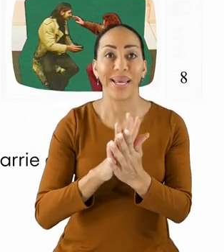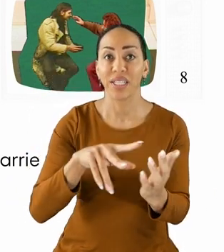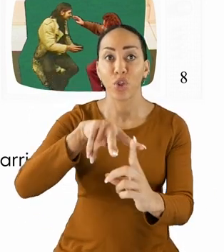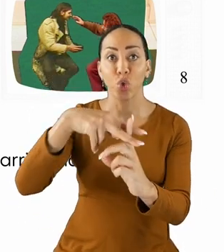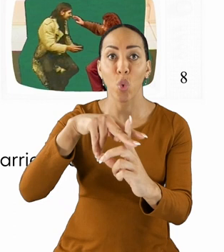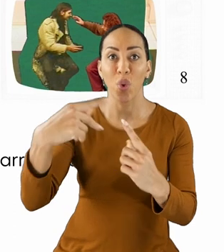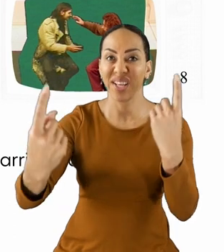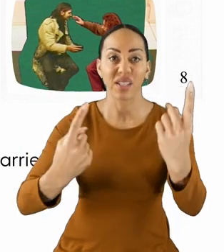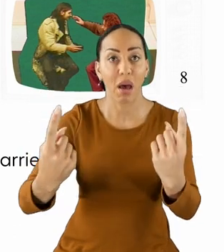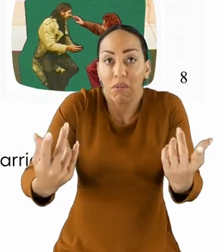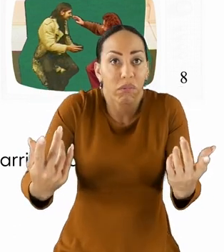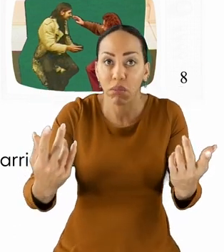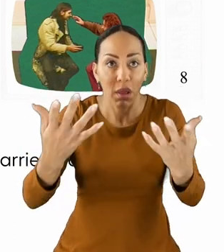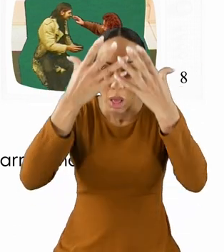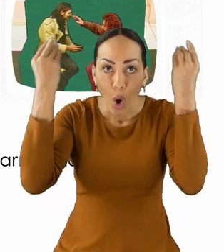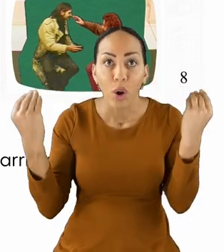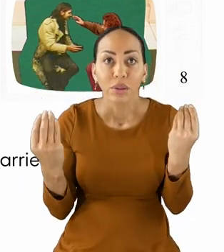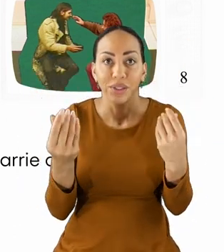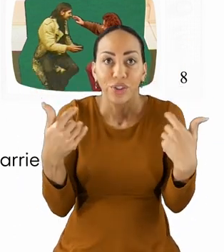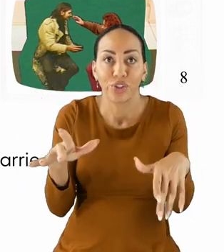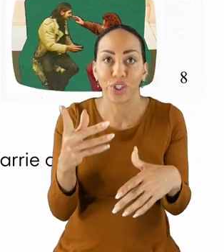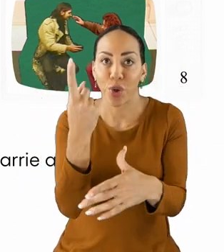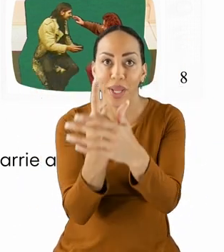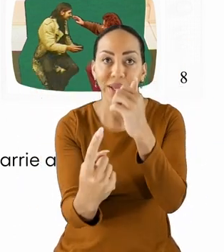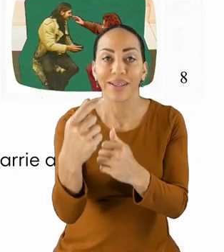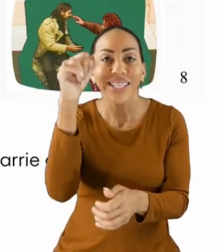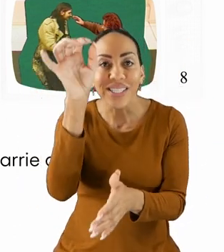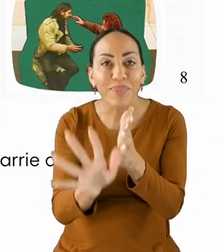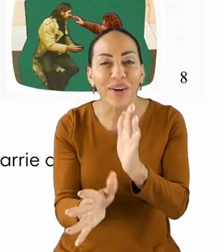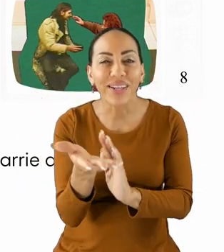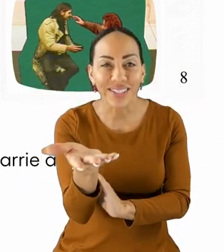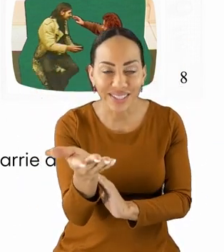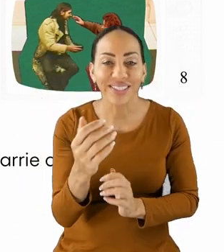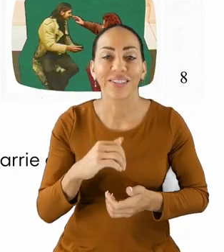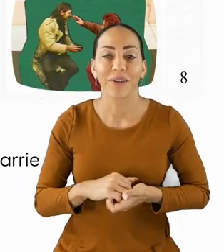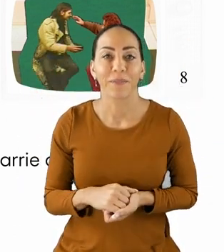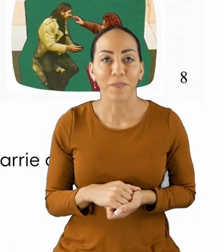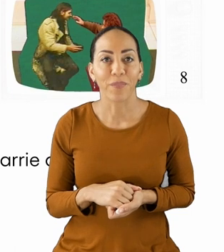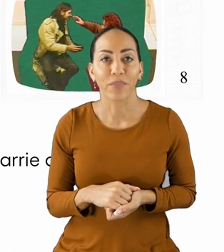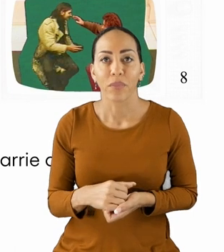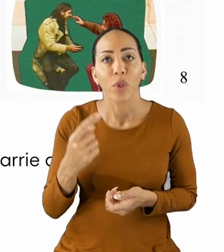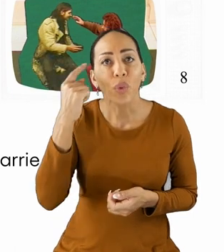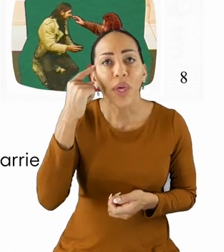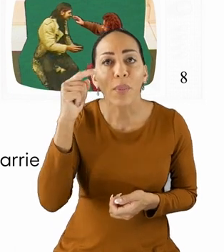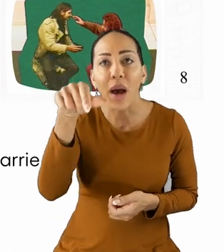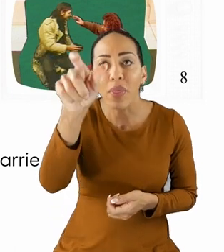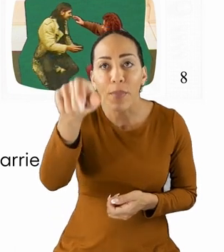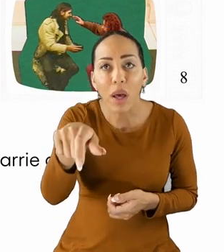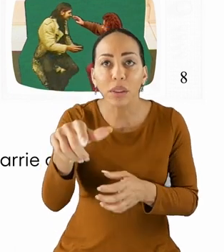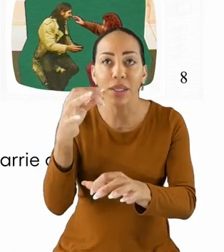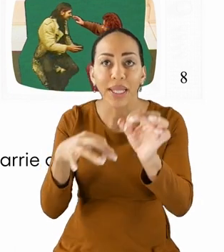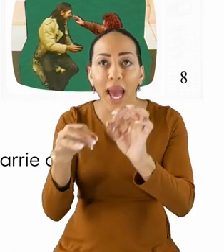using to view it. But telematic vision takes us a step further. The actions of the embodied character on